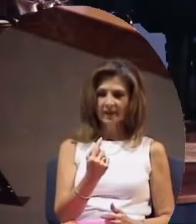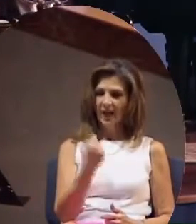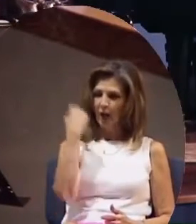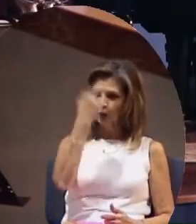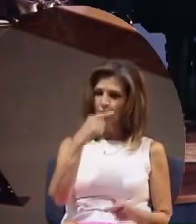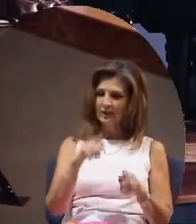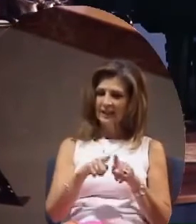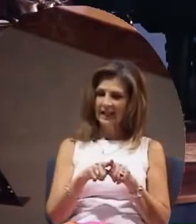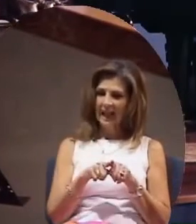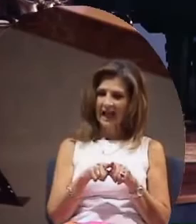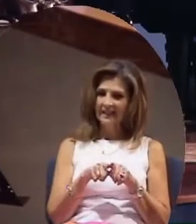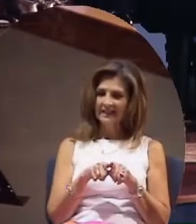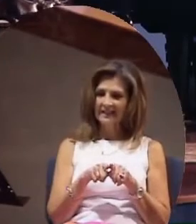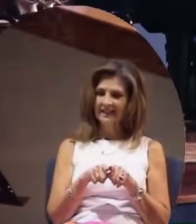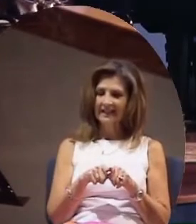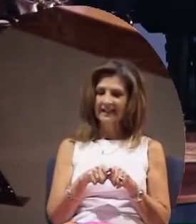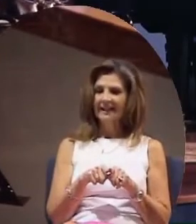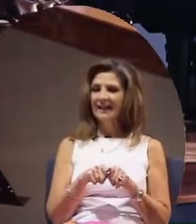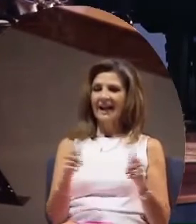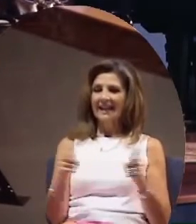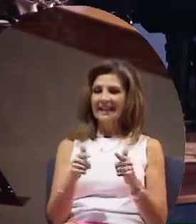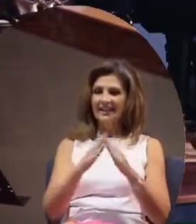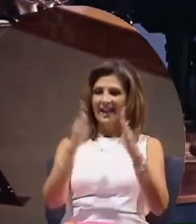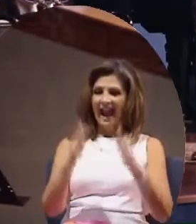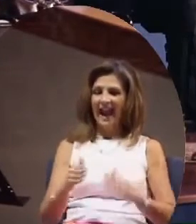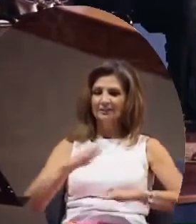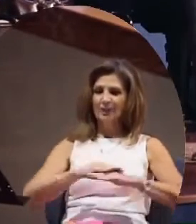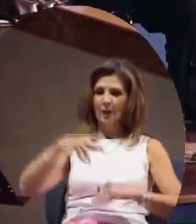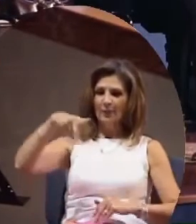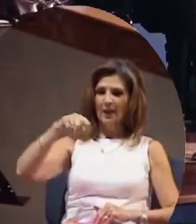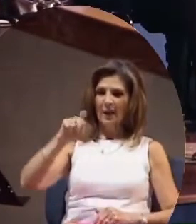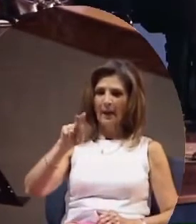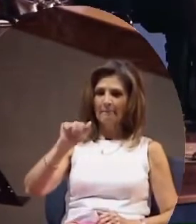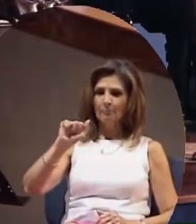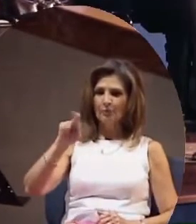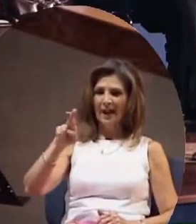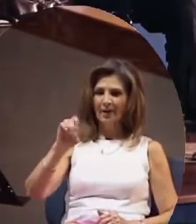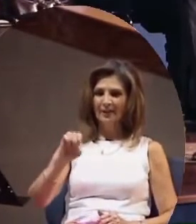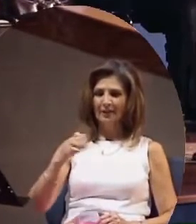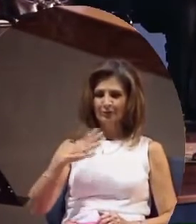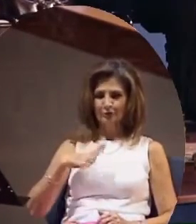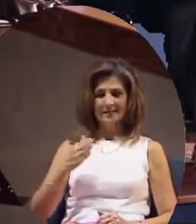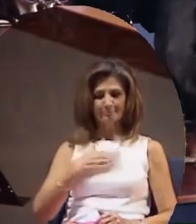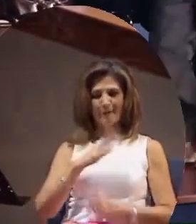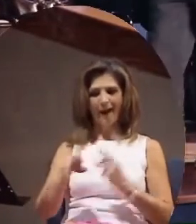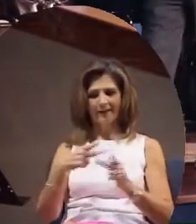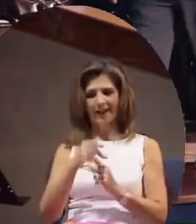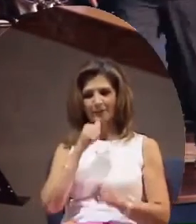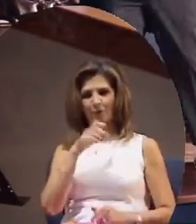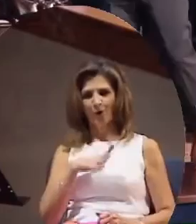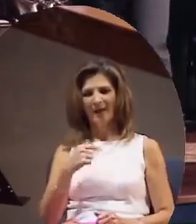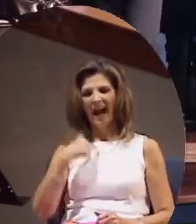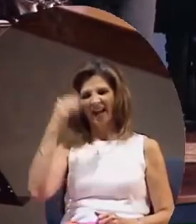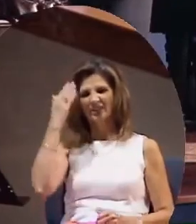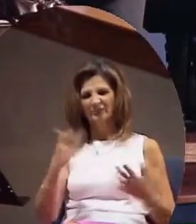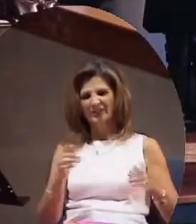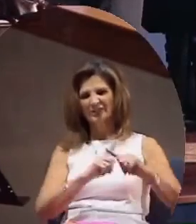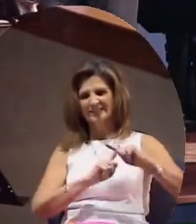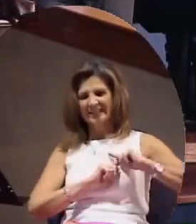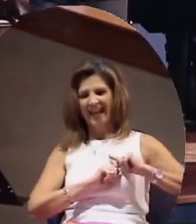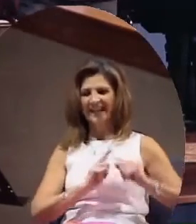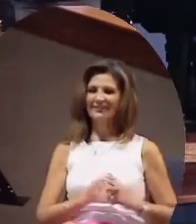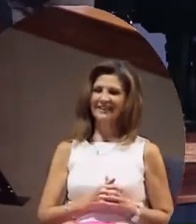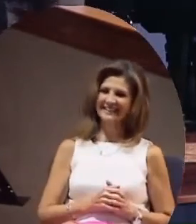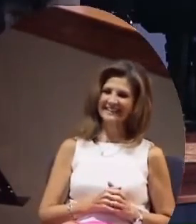She looked like a Little House on the Prairie dress. Hey, yeah, my kind. I knew she was saved, and I